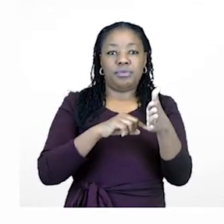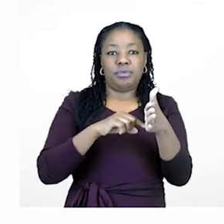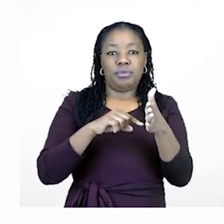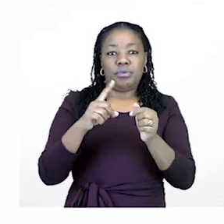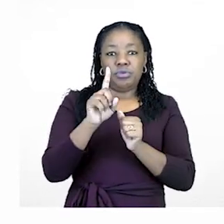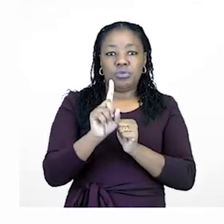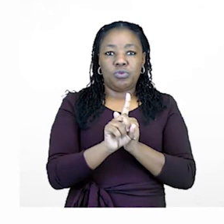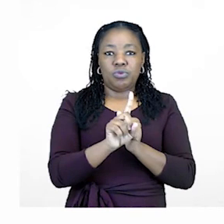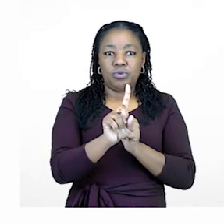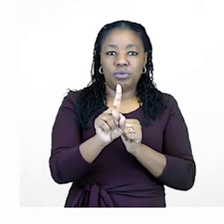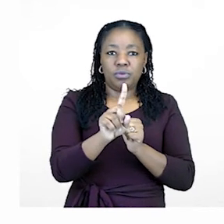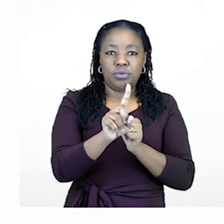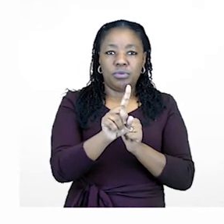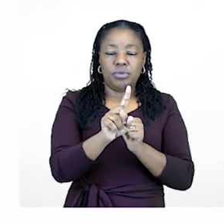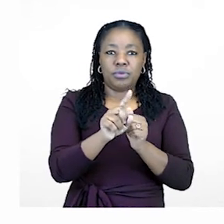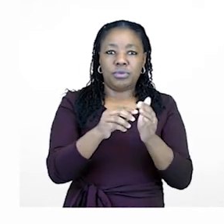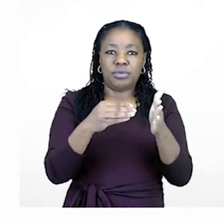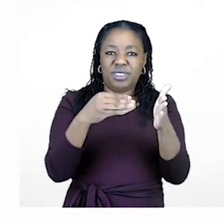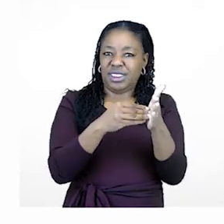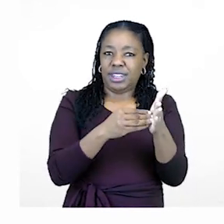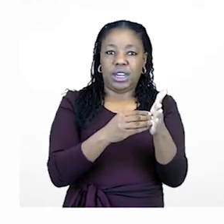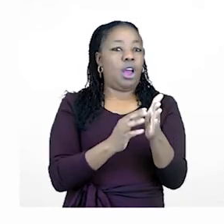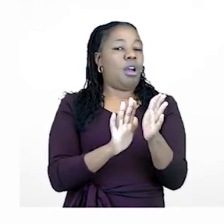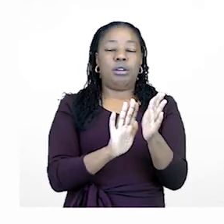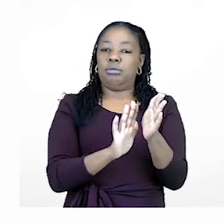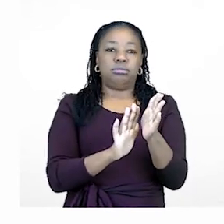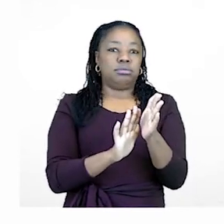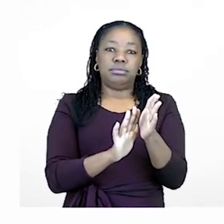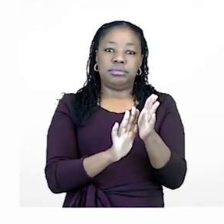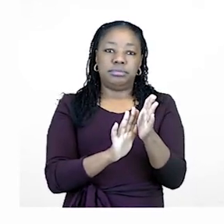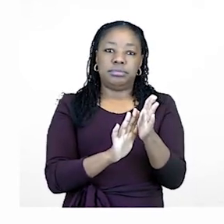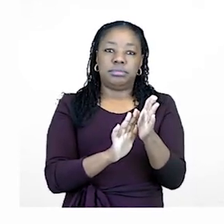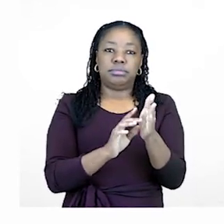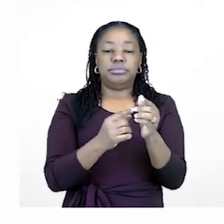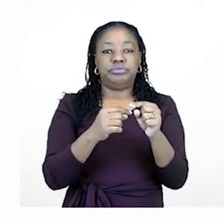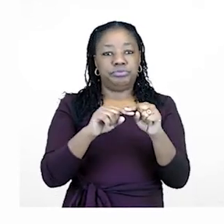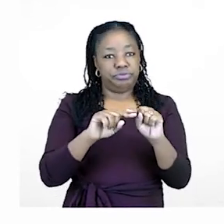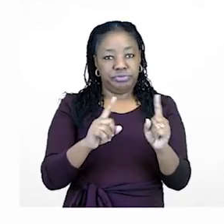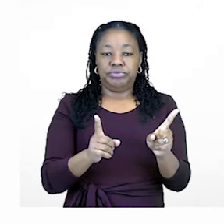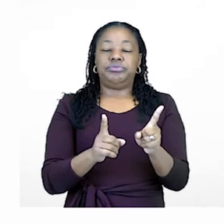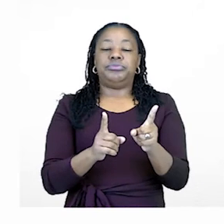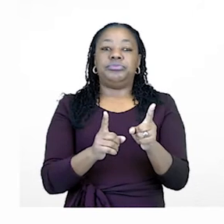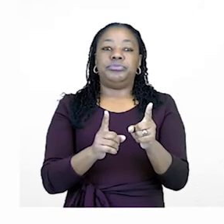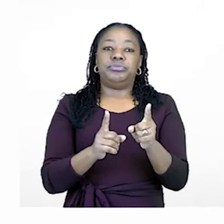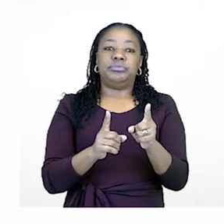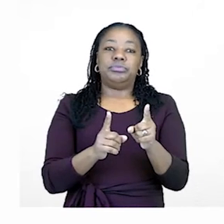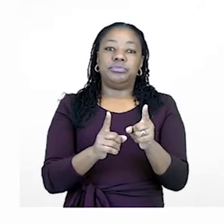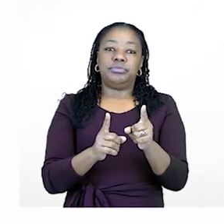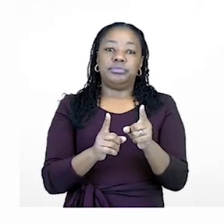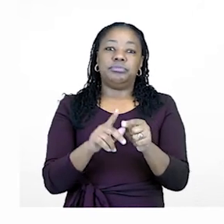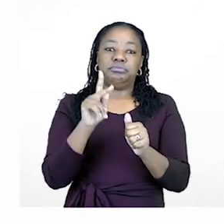that is blocking your path, I'd like you to please stop. You choose a different color and then